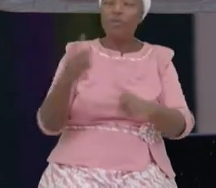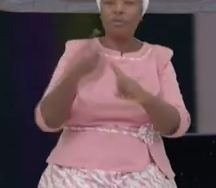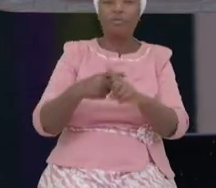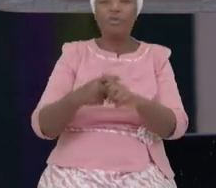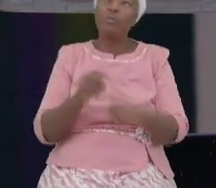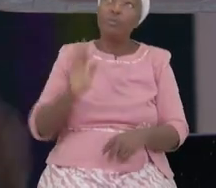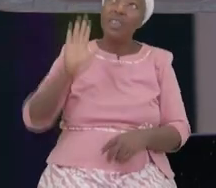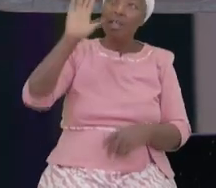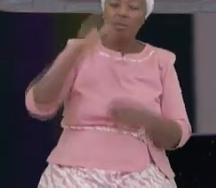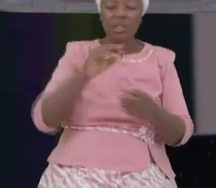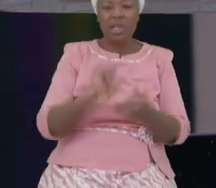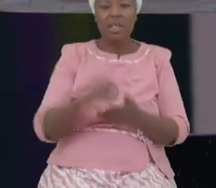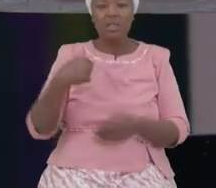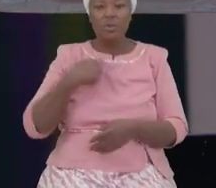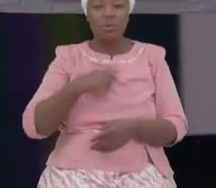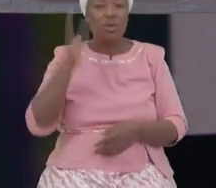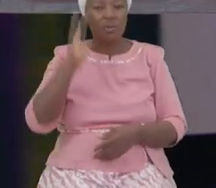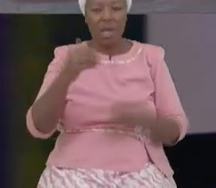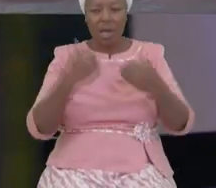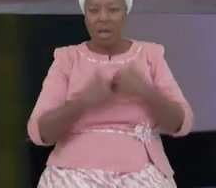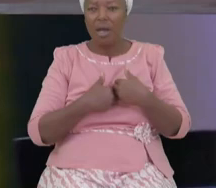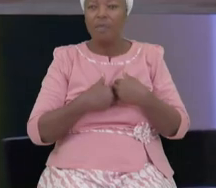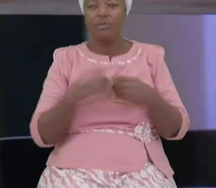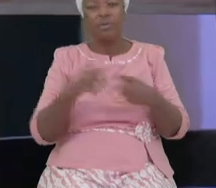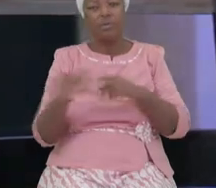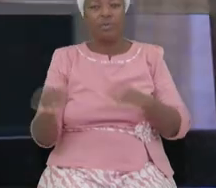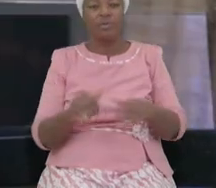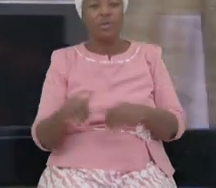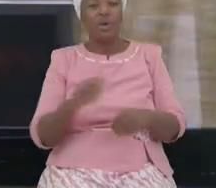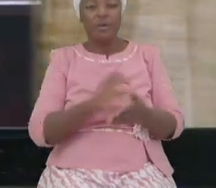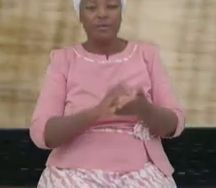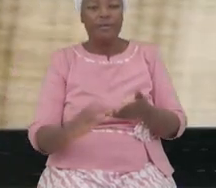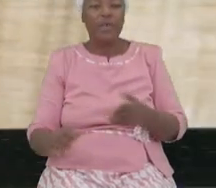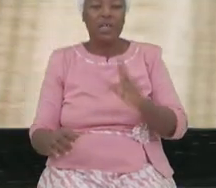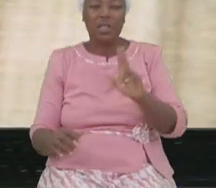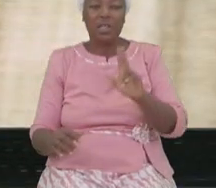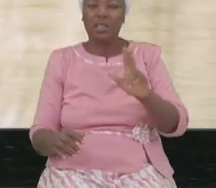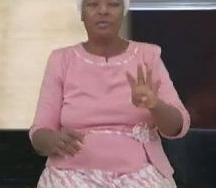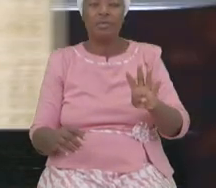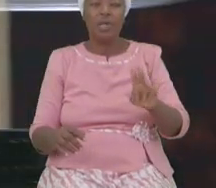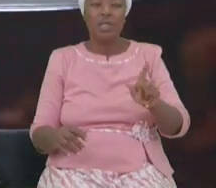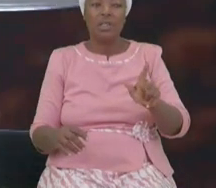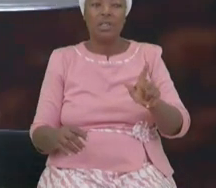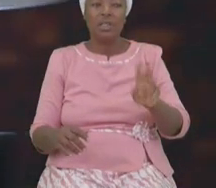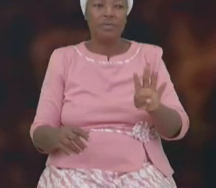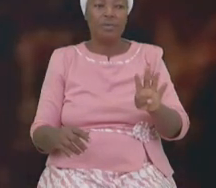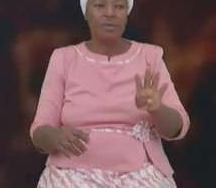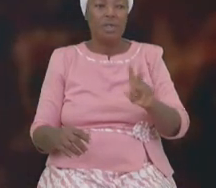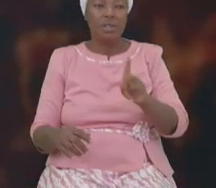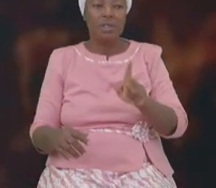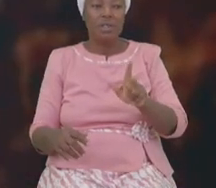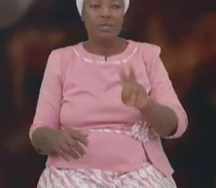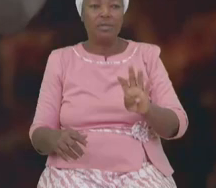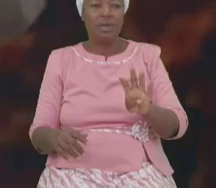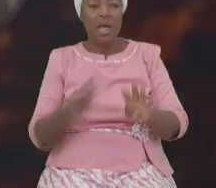him that we will have to do. Look at verse 34 there. In verse 34, it says,